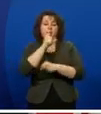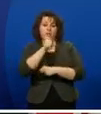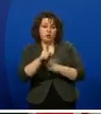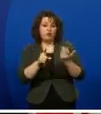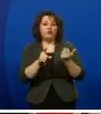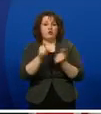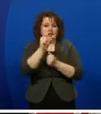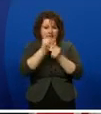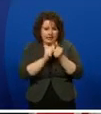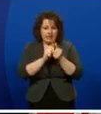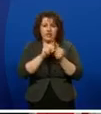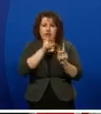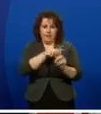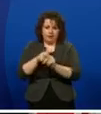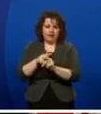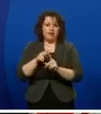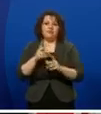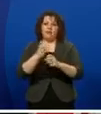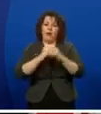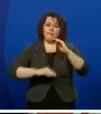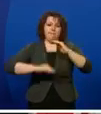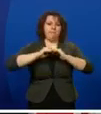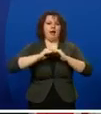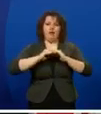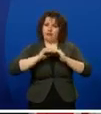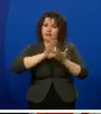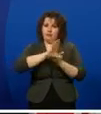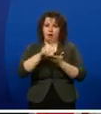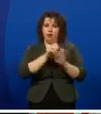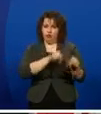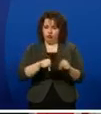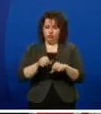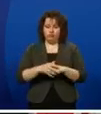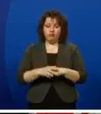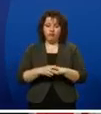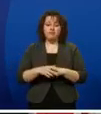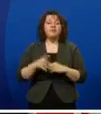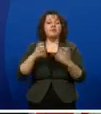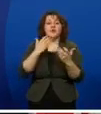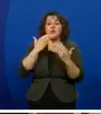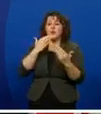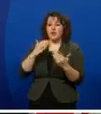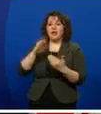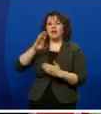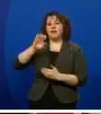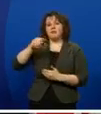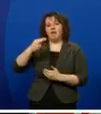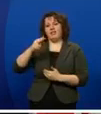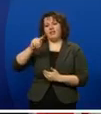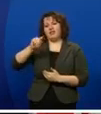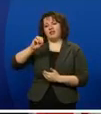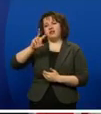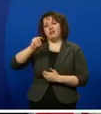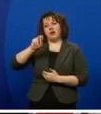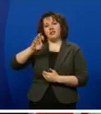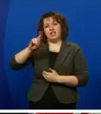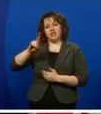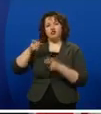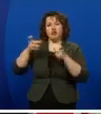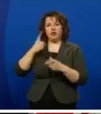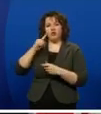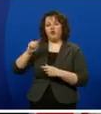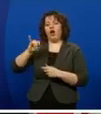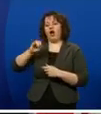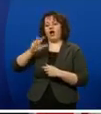eligible applicant received the maximum amount possible. I want to thank Beth Townsend, who is the Director of Iowa Workforce Development,